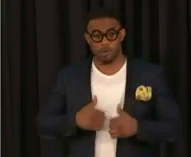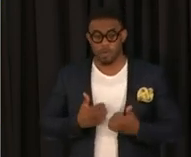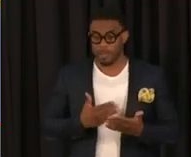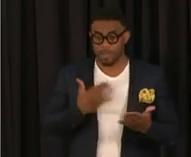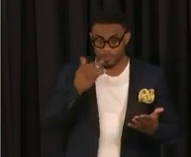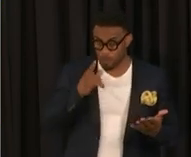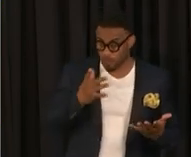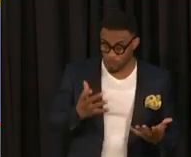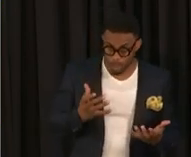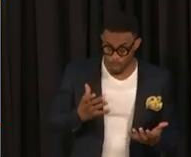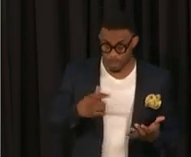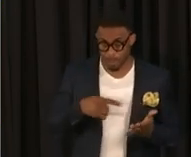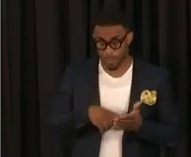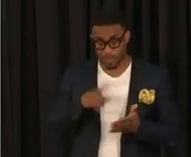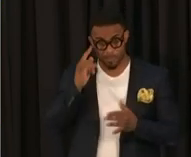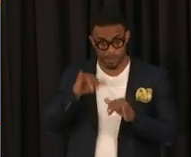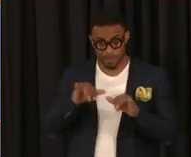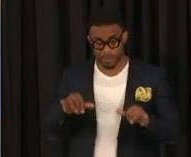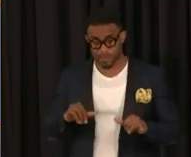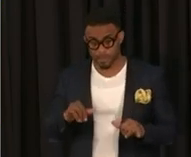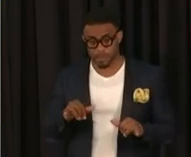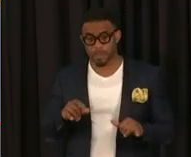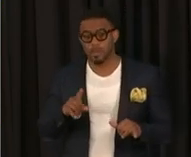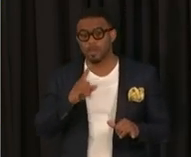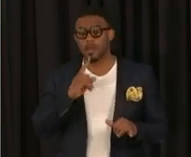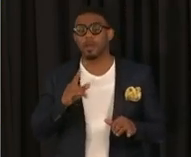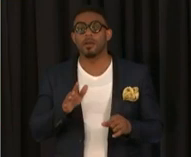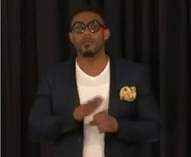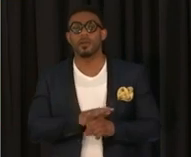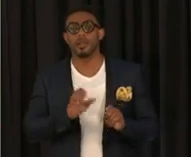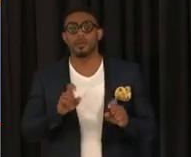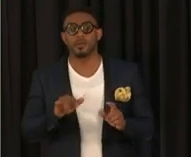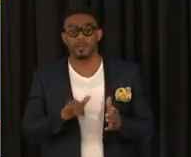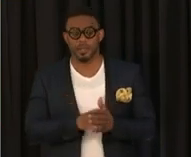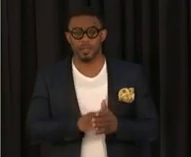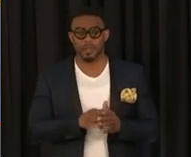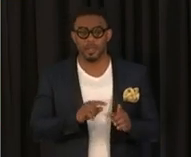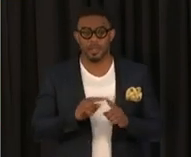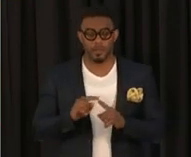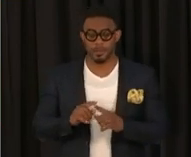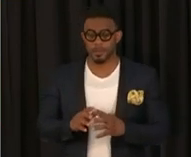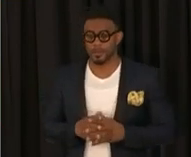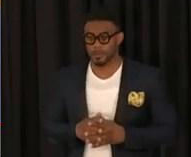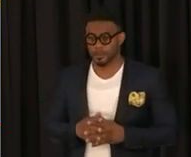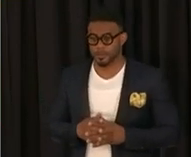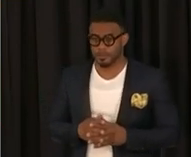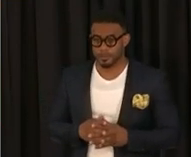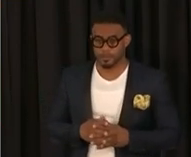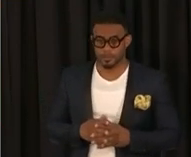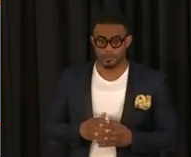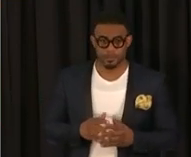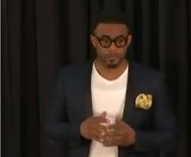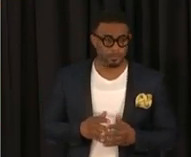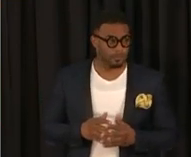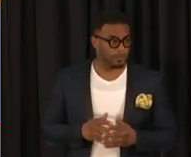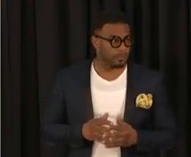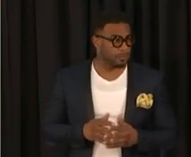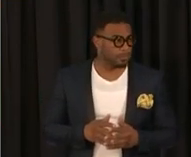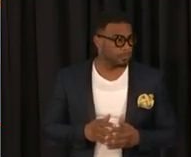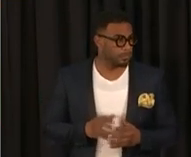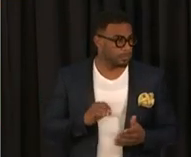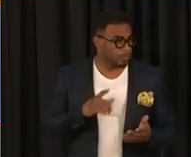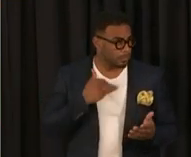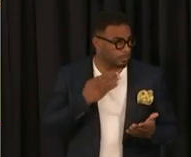our residents. And if you want to pay for the system, you are fully able to do that as well. And maybe, I don't know if you guys